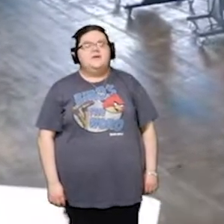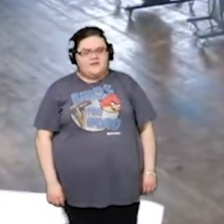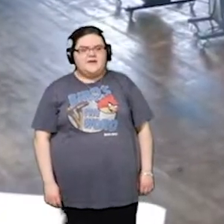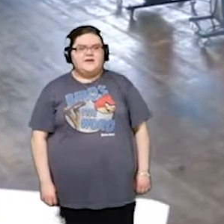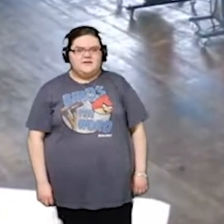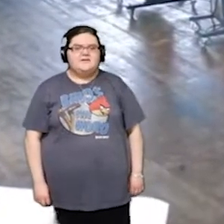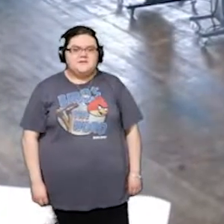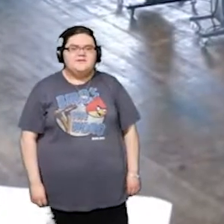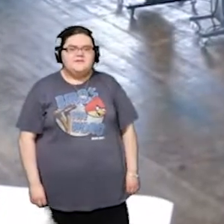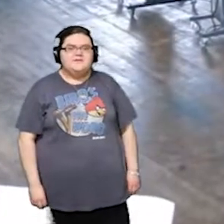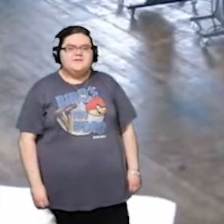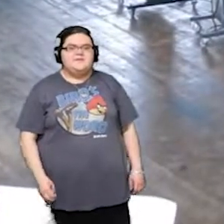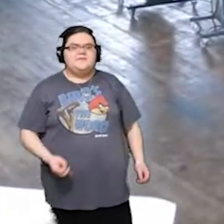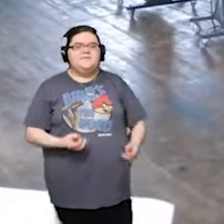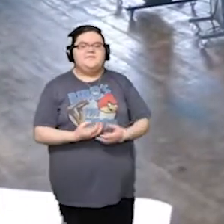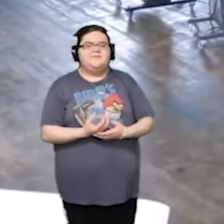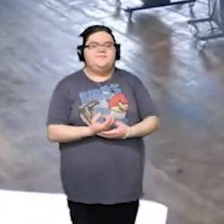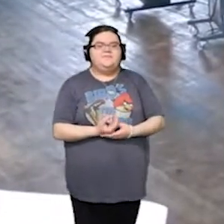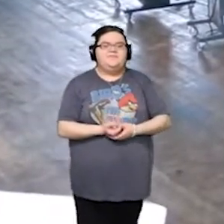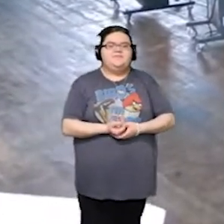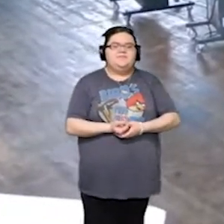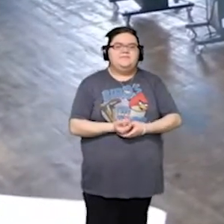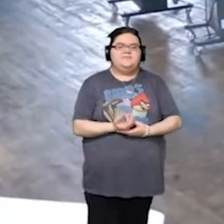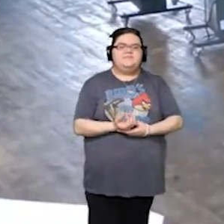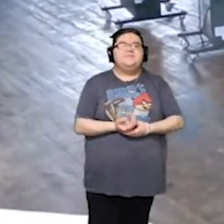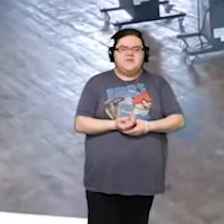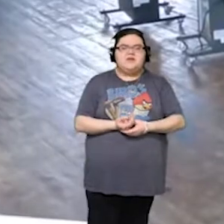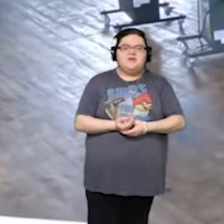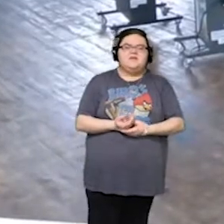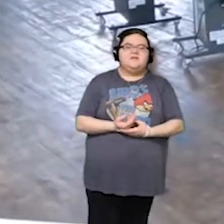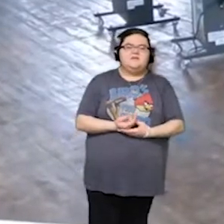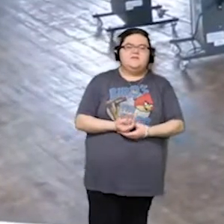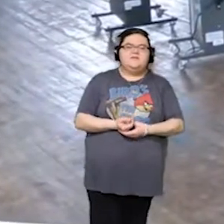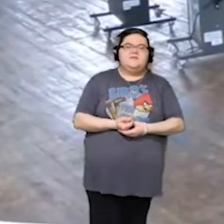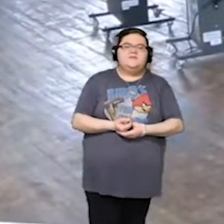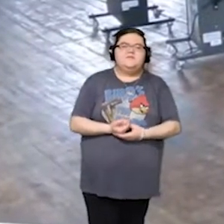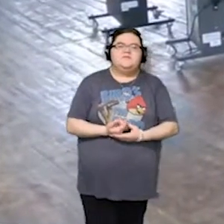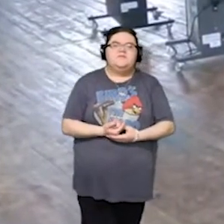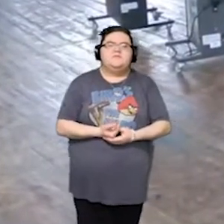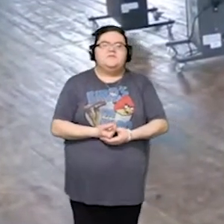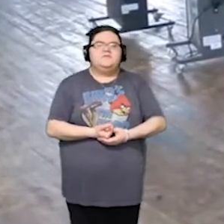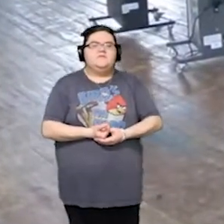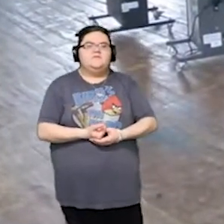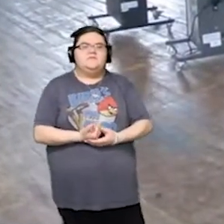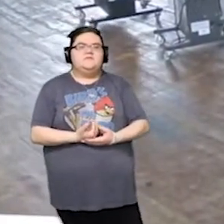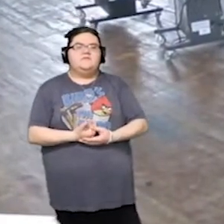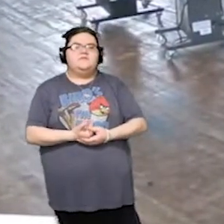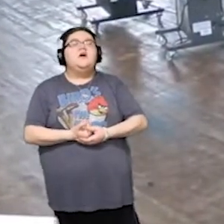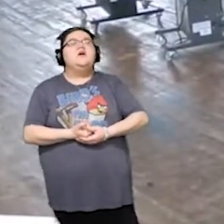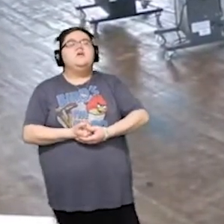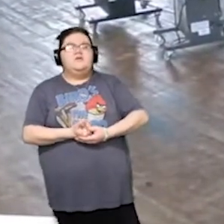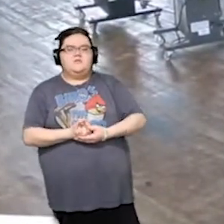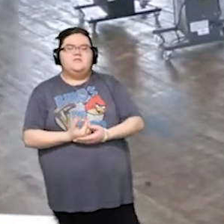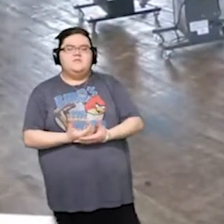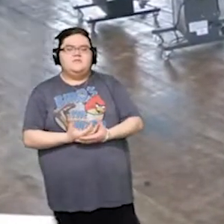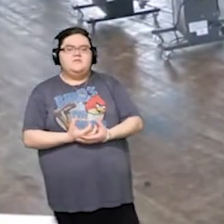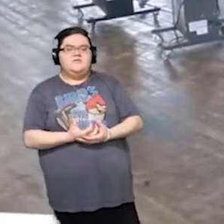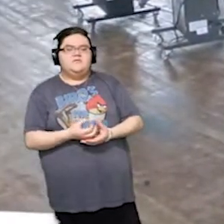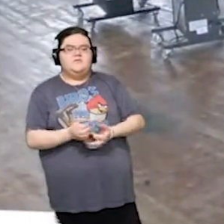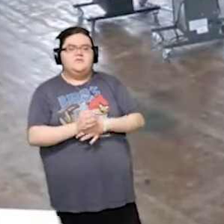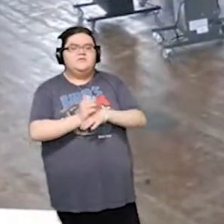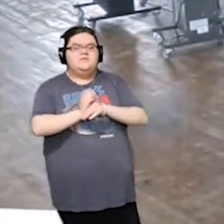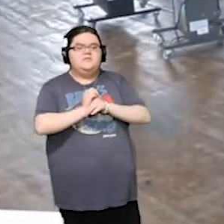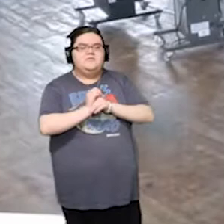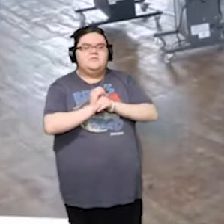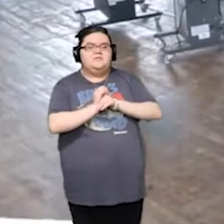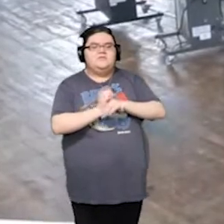DR/10L. Okay. Things. The battery life in them lasts about 4 hours, and they record stuff onto a micro SD card. Then it comes as a separate file that you